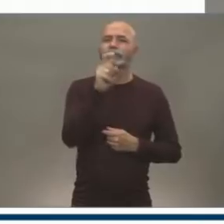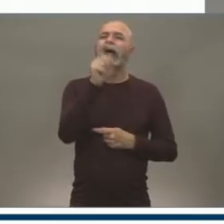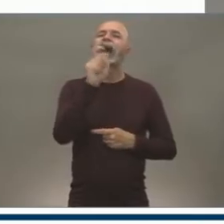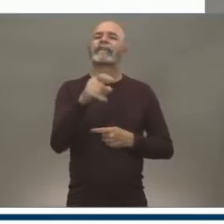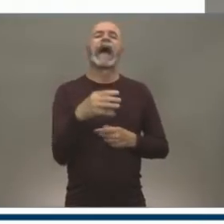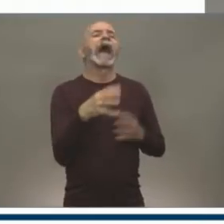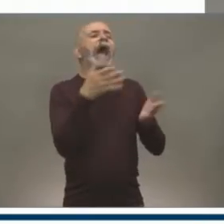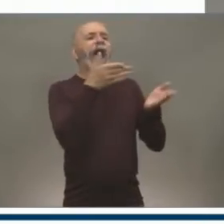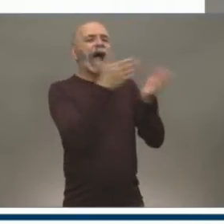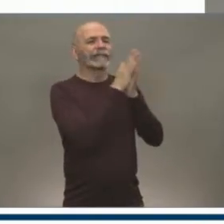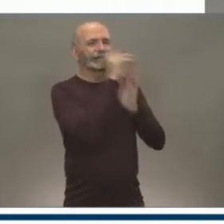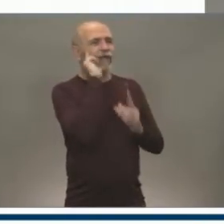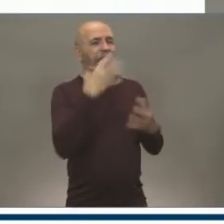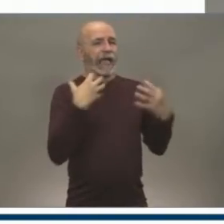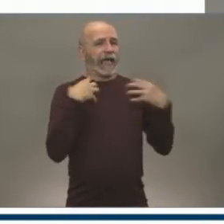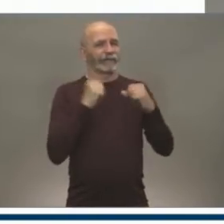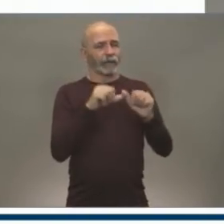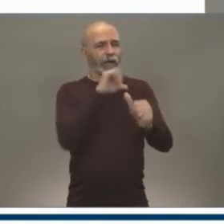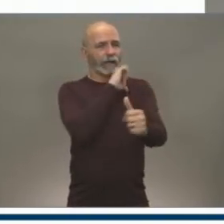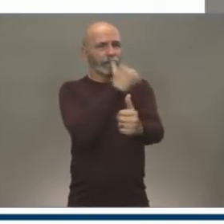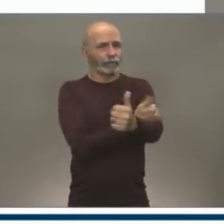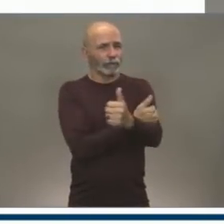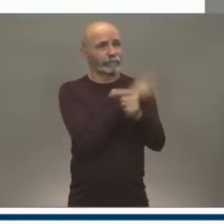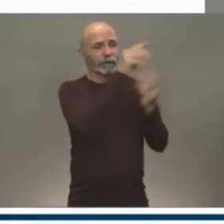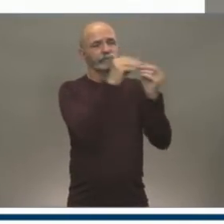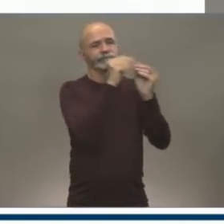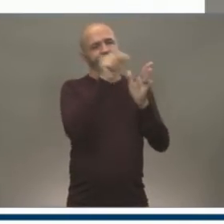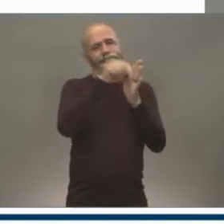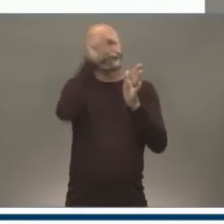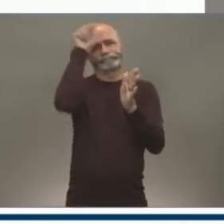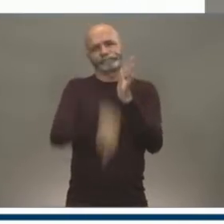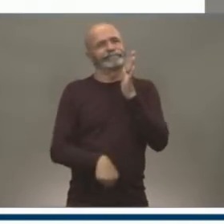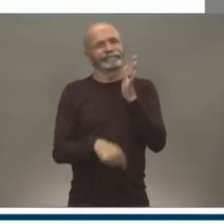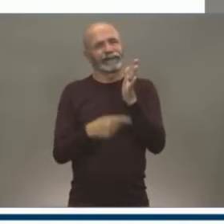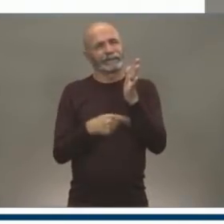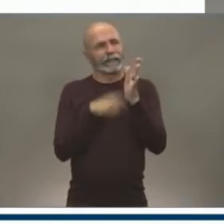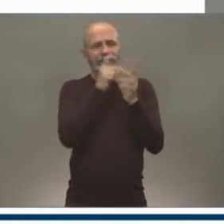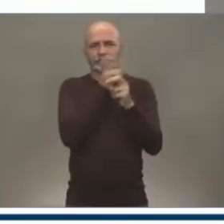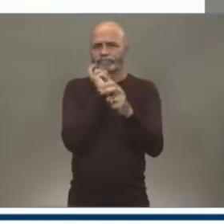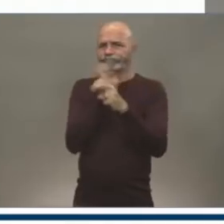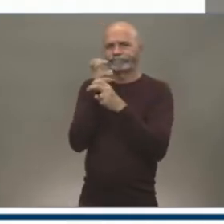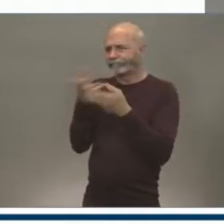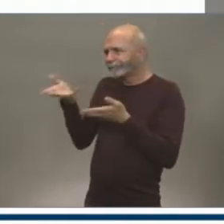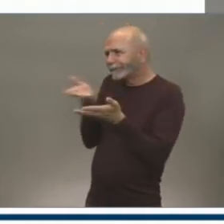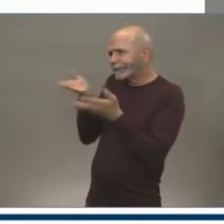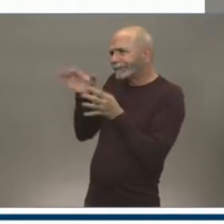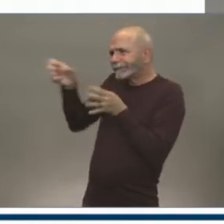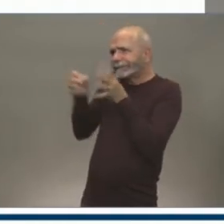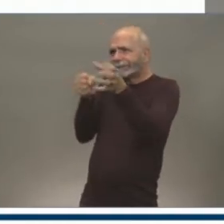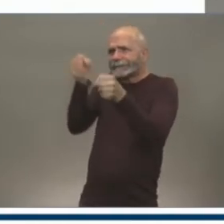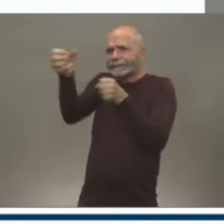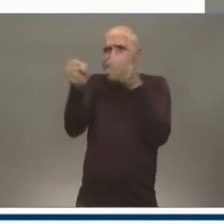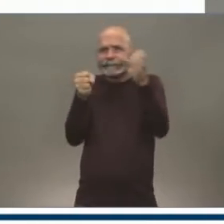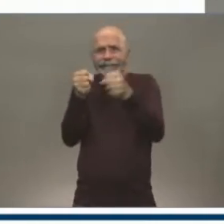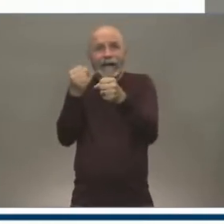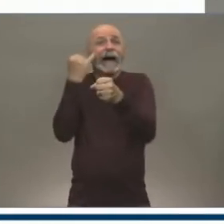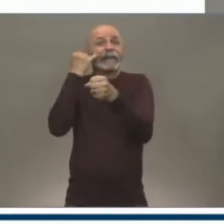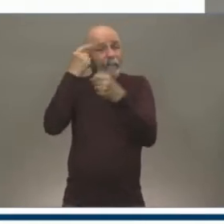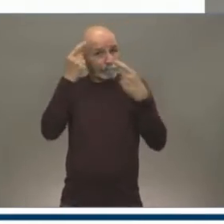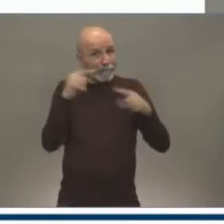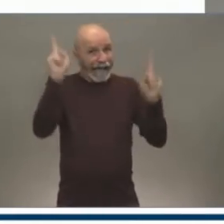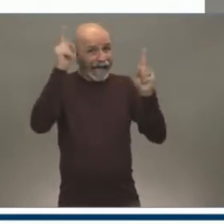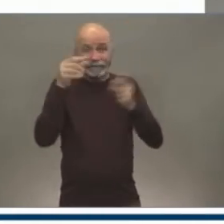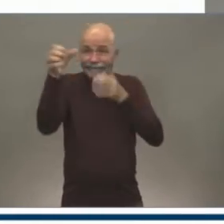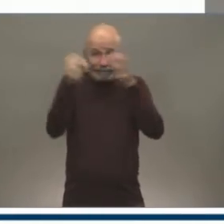of all, there's been some challenges around getting people, and then once we get them in, they get them trained. But I see it as a success. We're